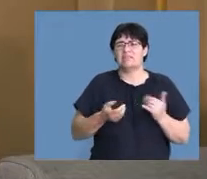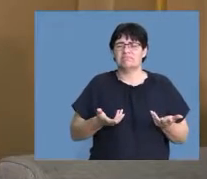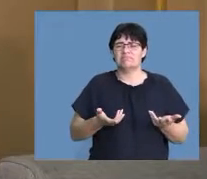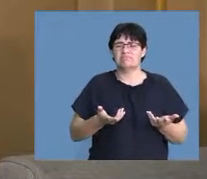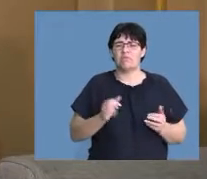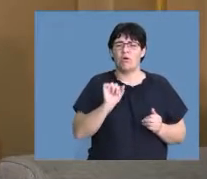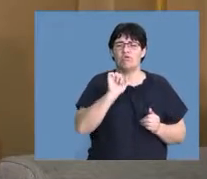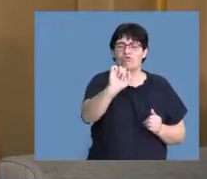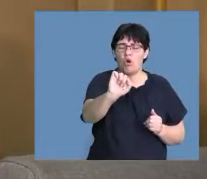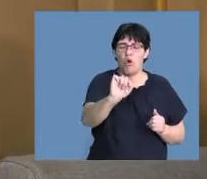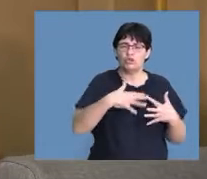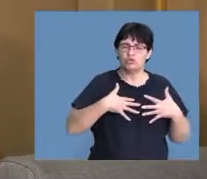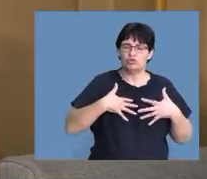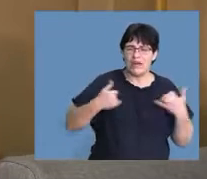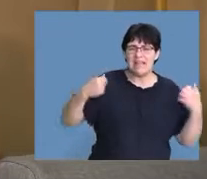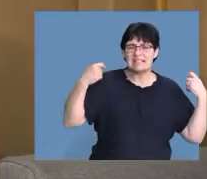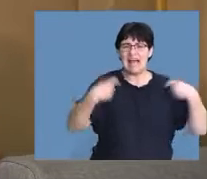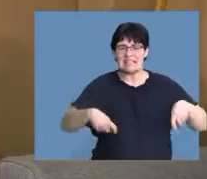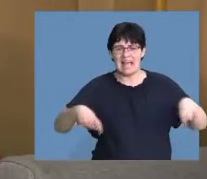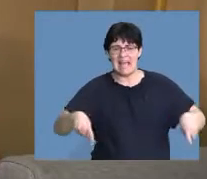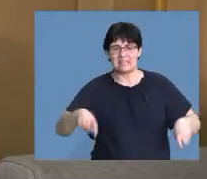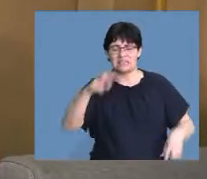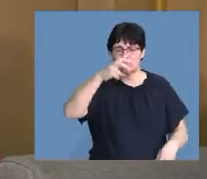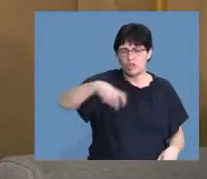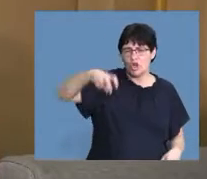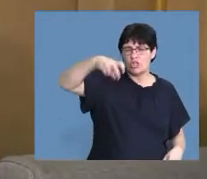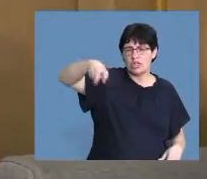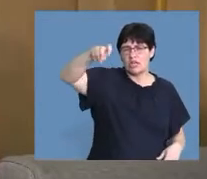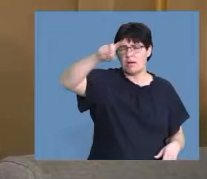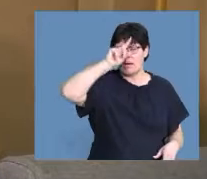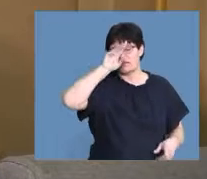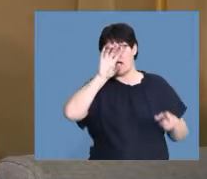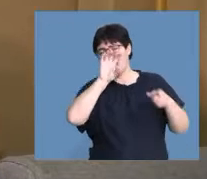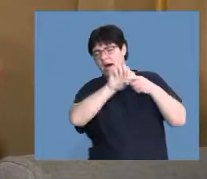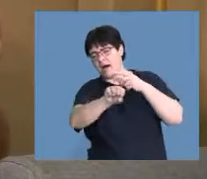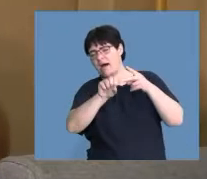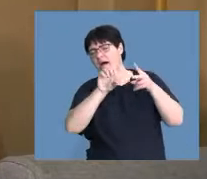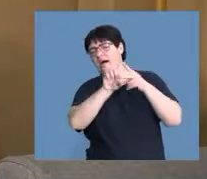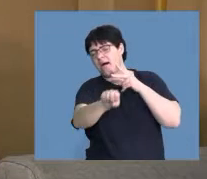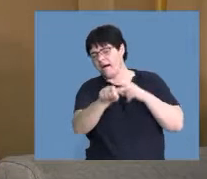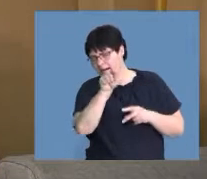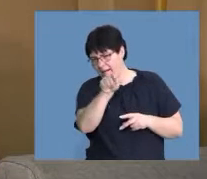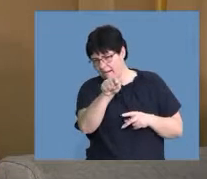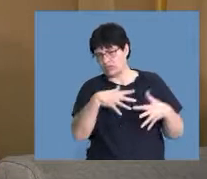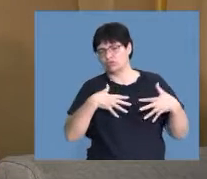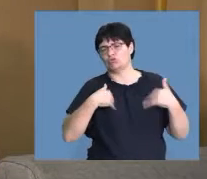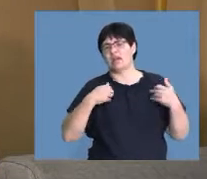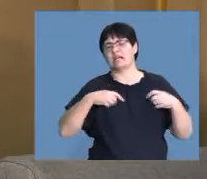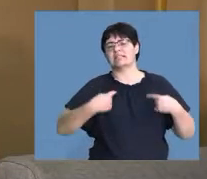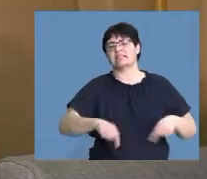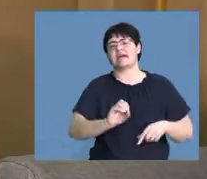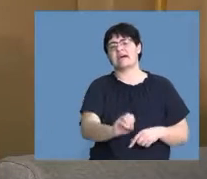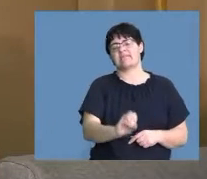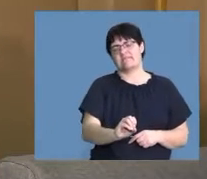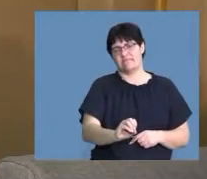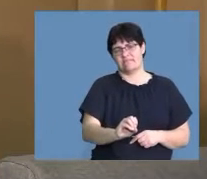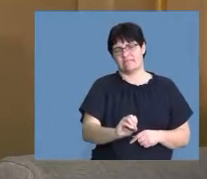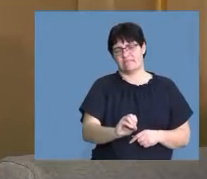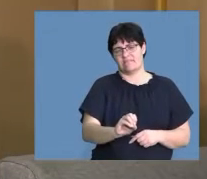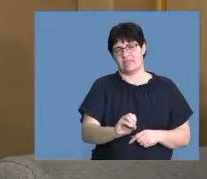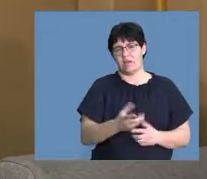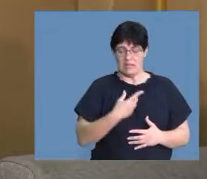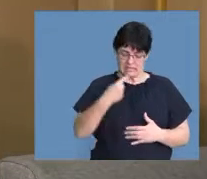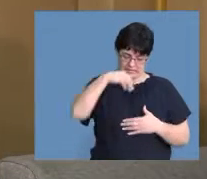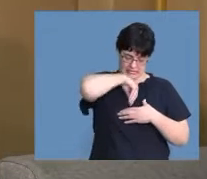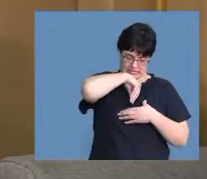of stress and anxiety to understand a few things, to recognize the signs. So first of all, we need to recognize the signs in